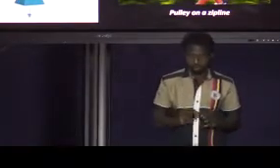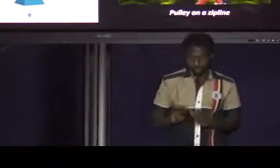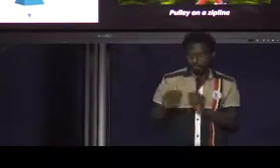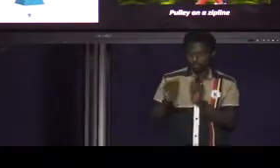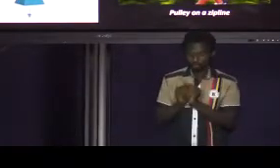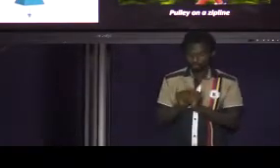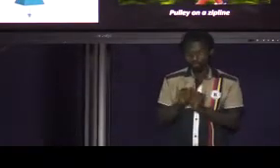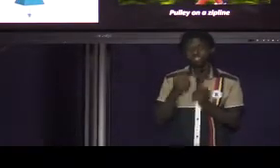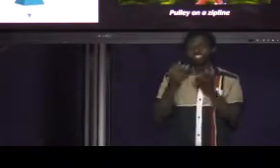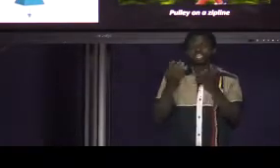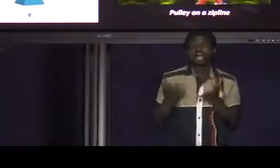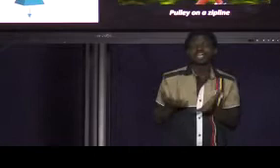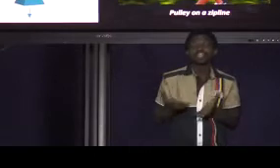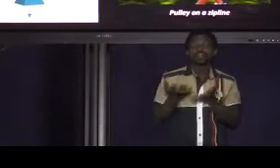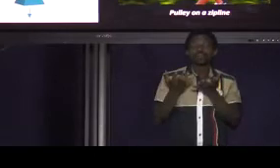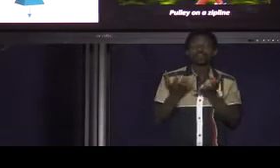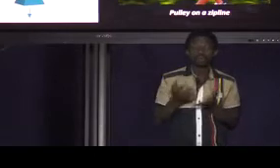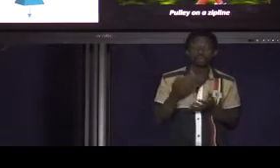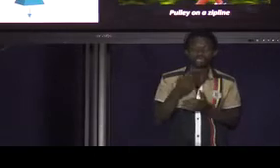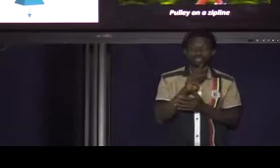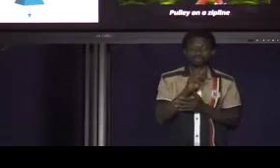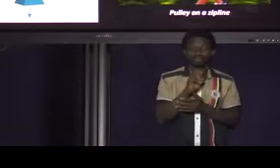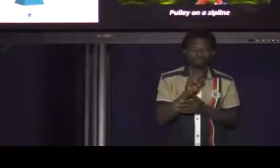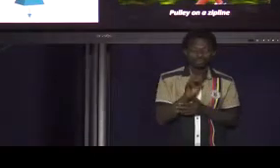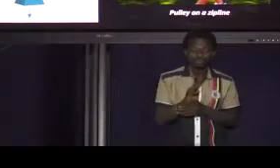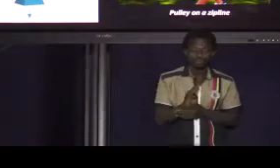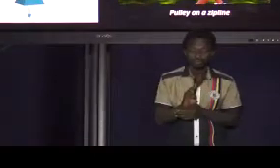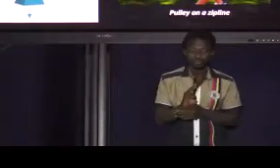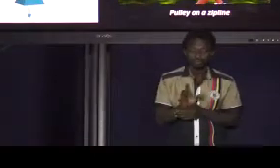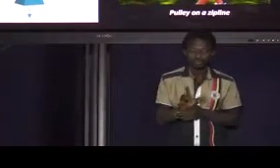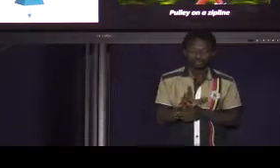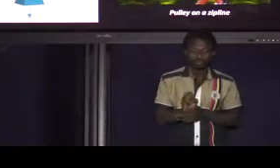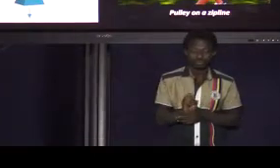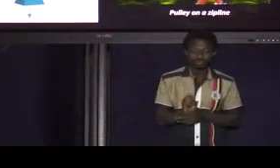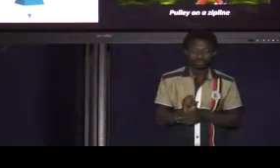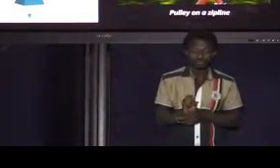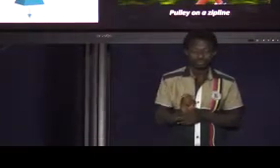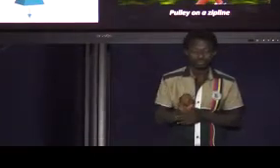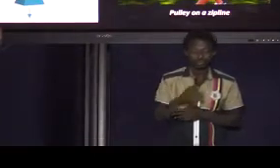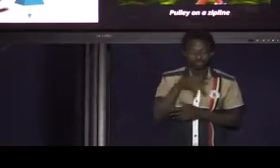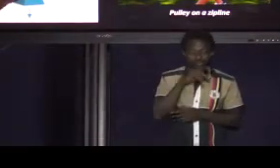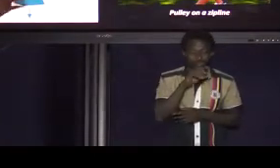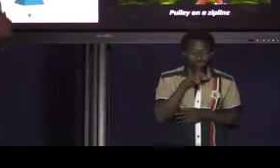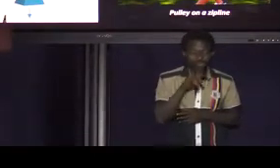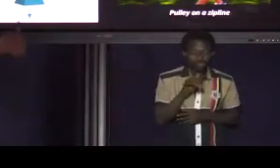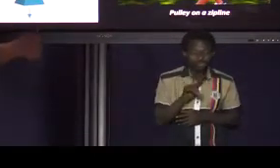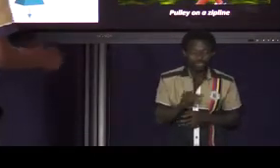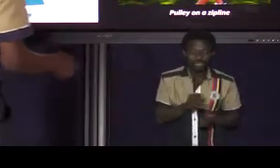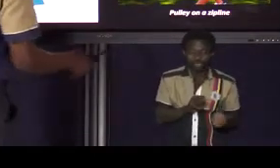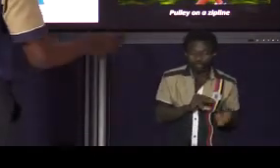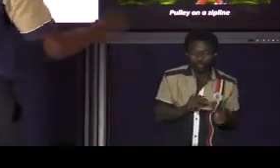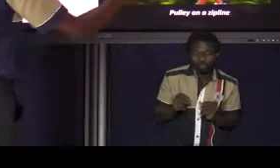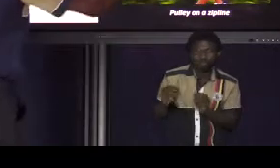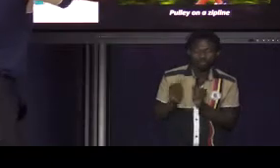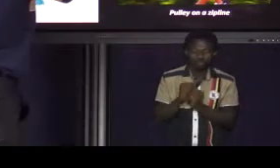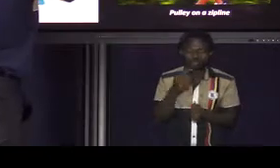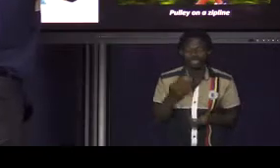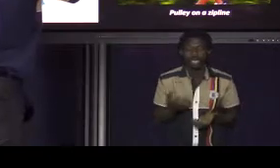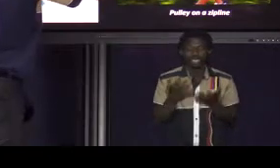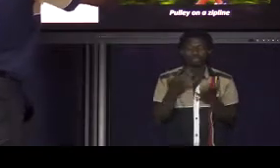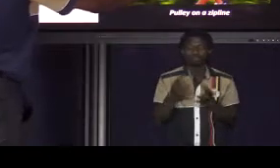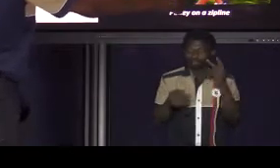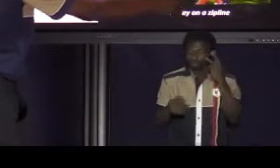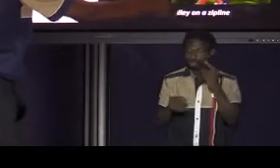the load. The movable pulley, the wheel moves with the load. Let's look at this picture here. This